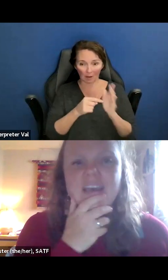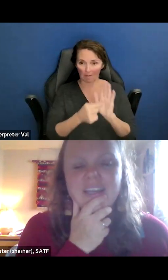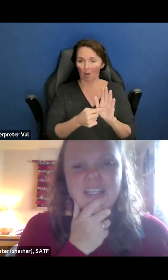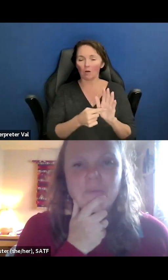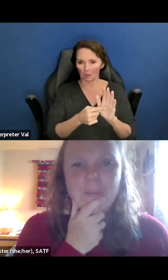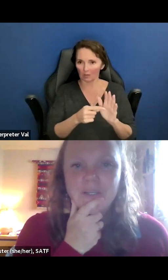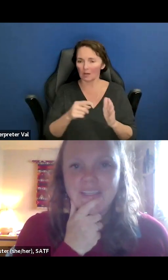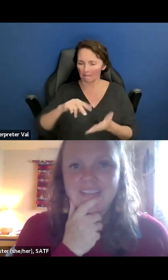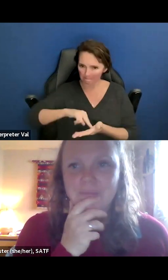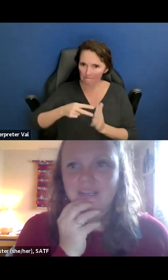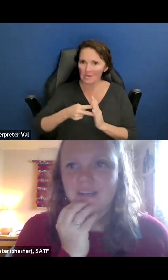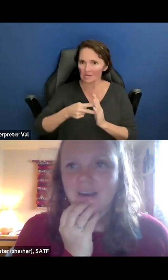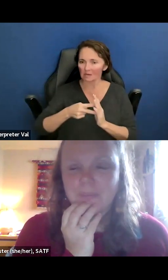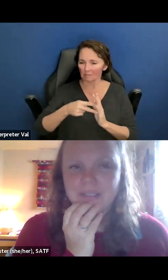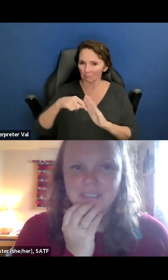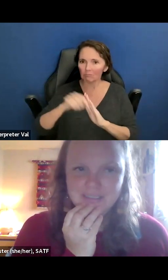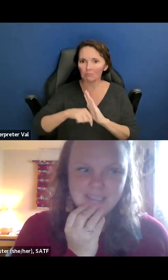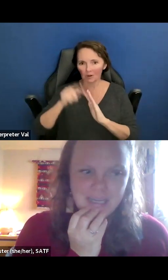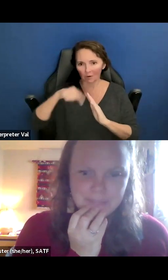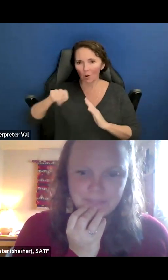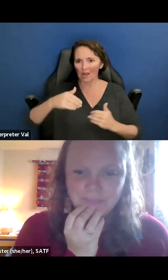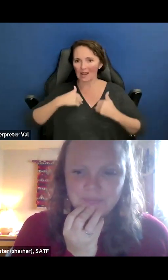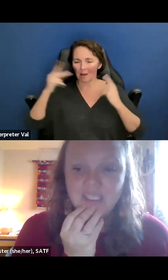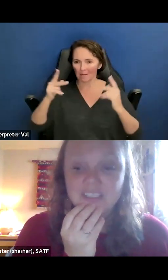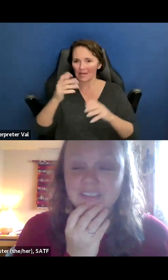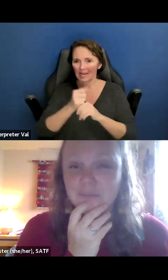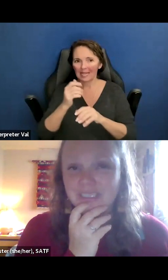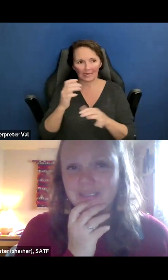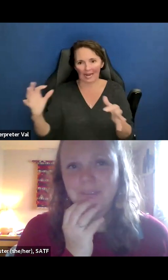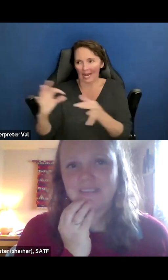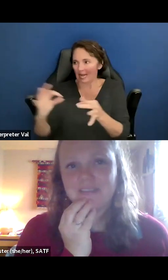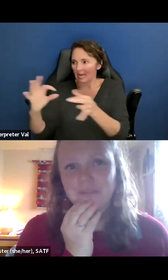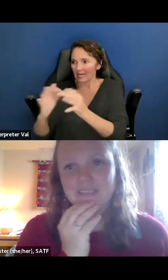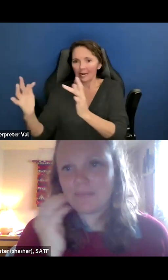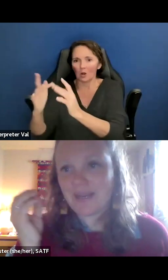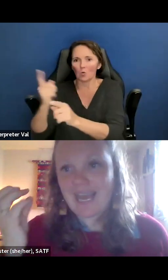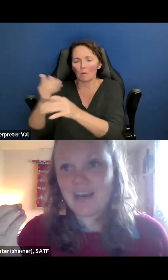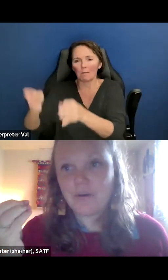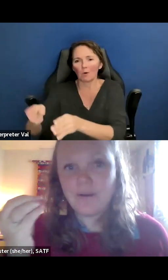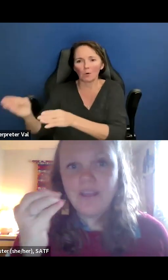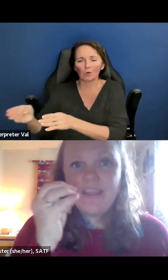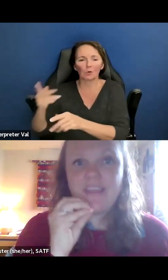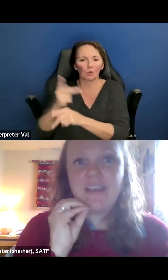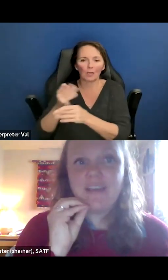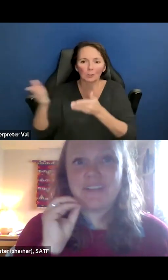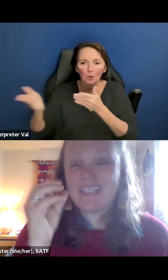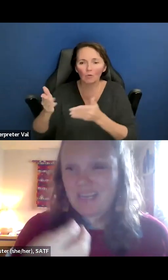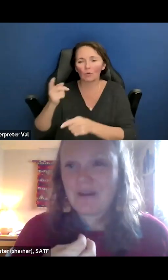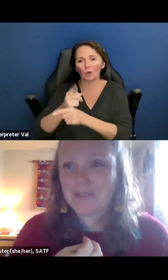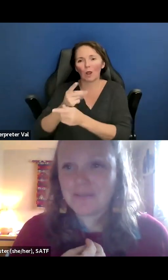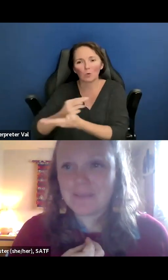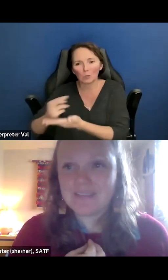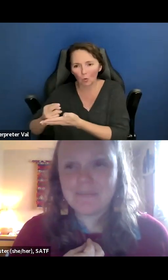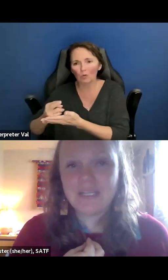them? Again, that webinar last week, our partners shared some really compelling stories about how the kind of